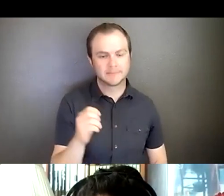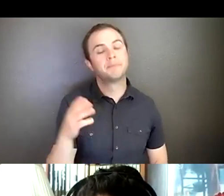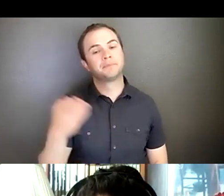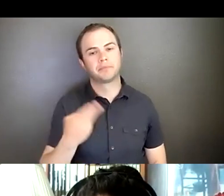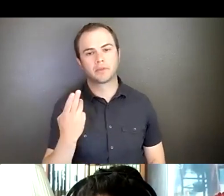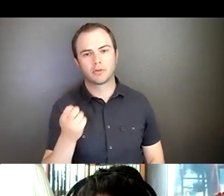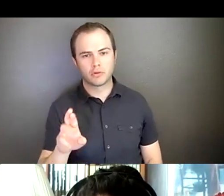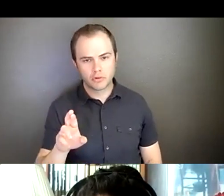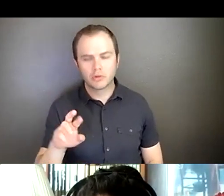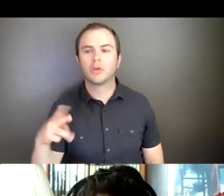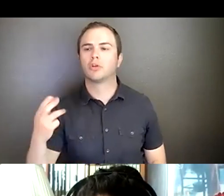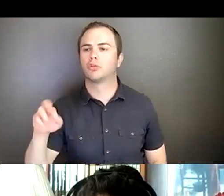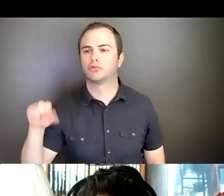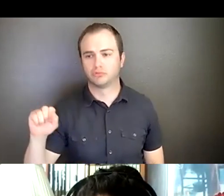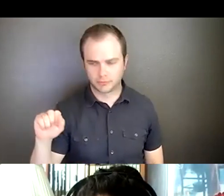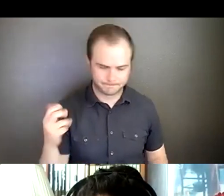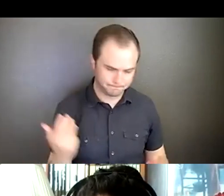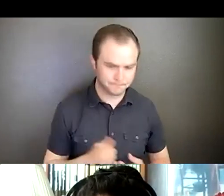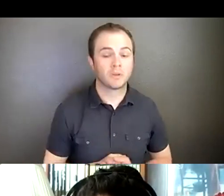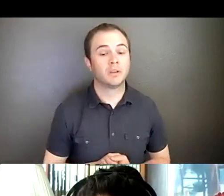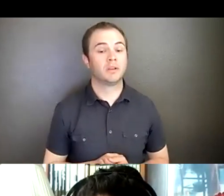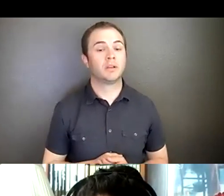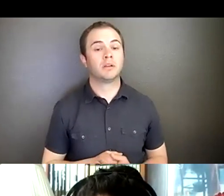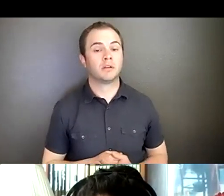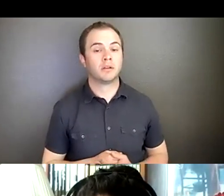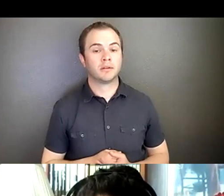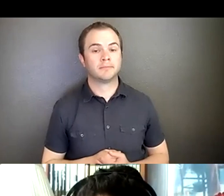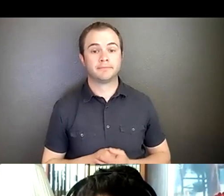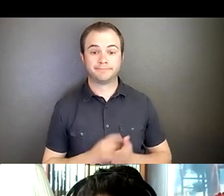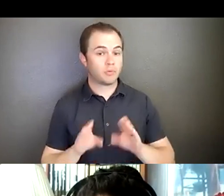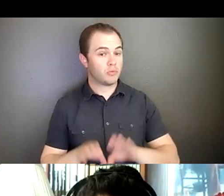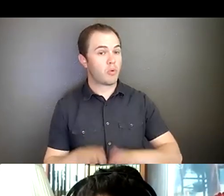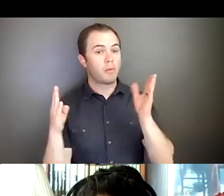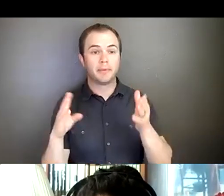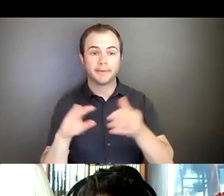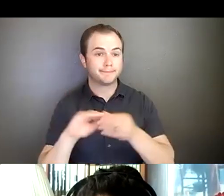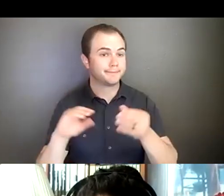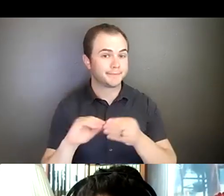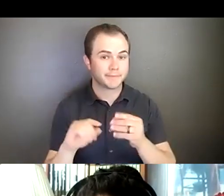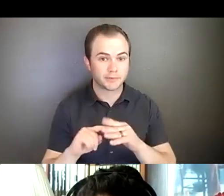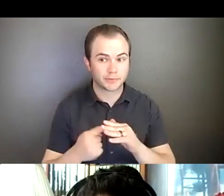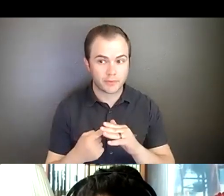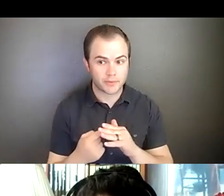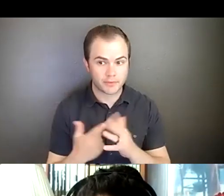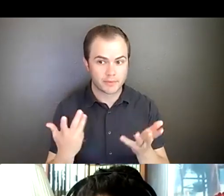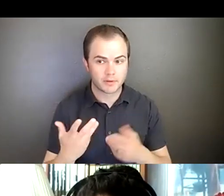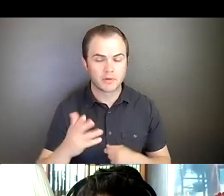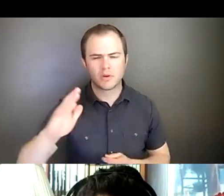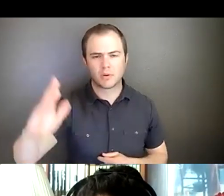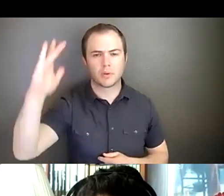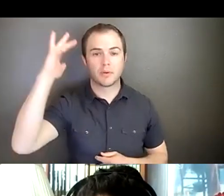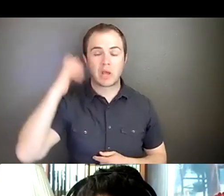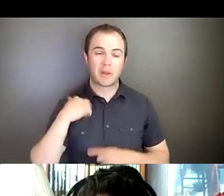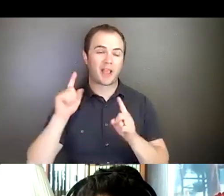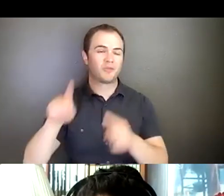she, her, hers. So I want to start with way back when I went to